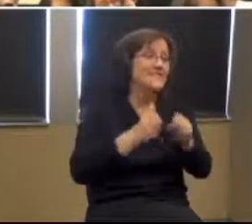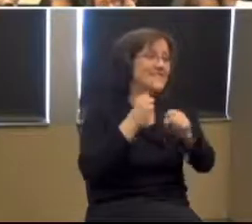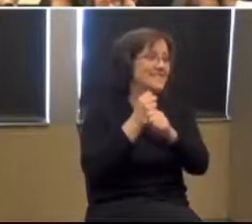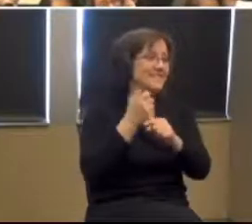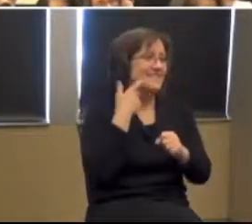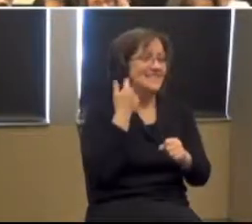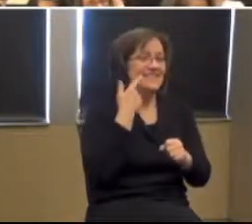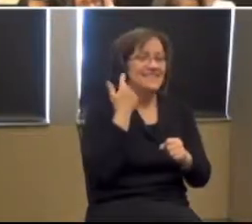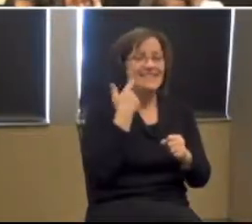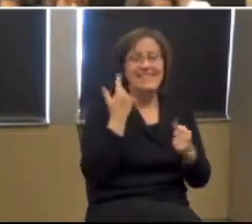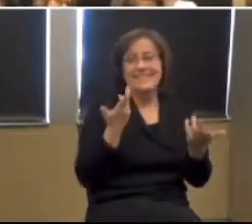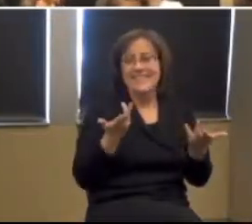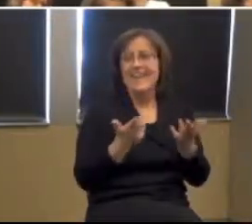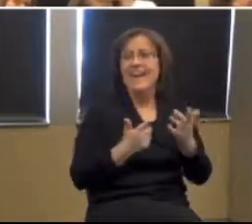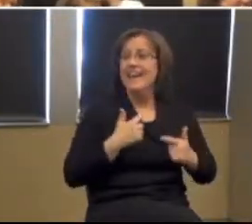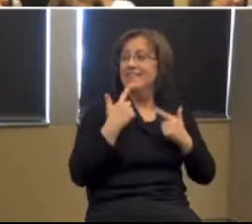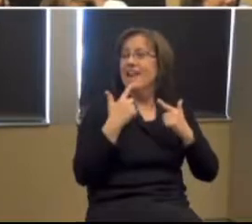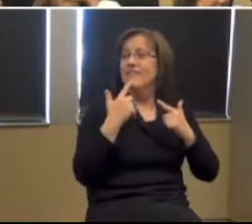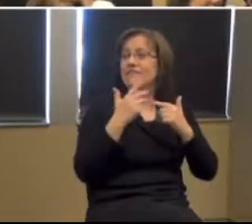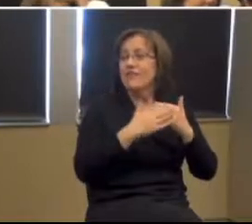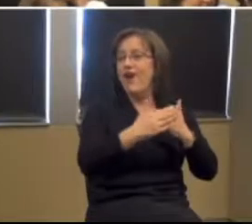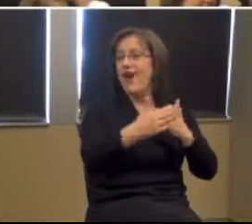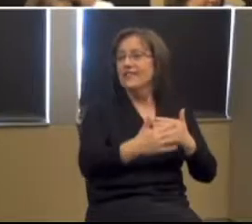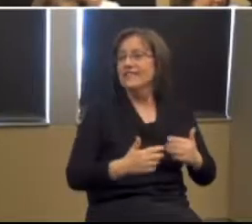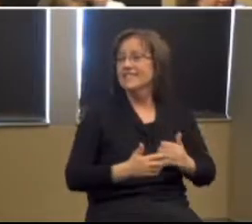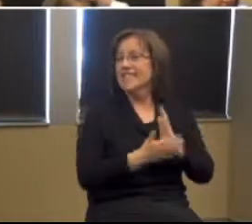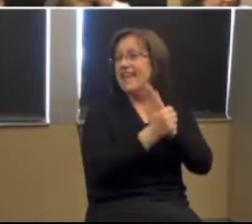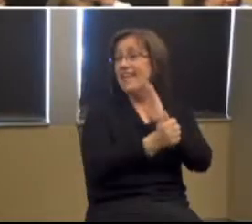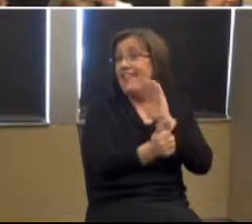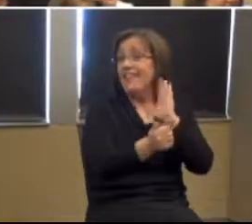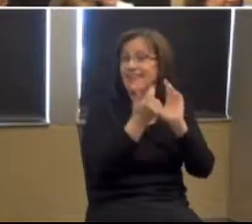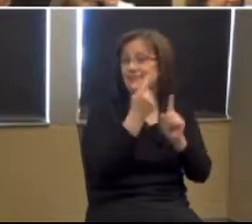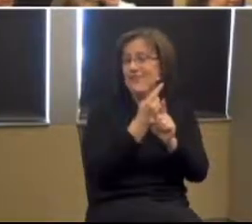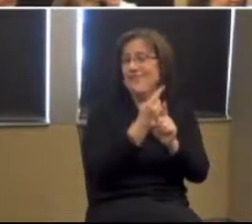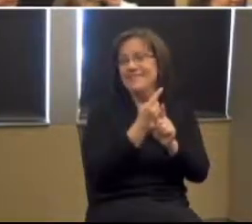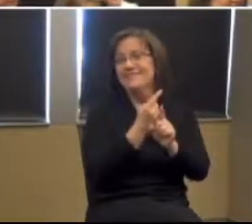Lifelong skill. Social emotional. Social emotional, check it off.